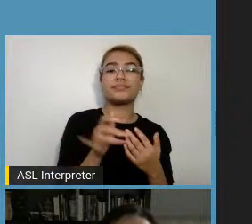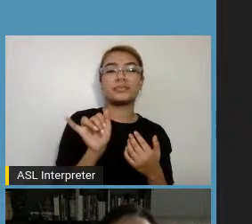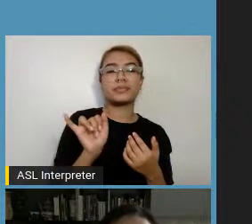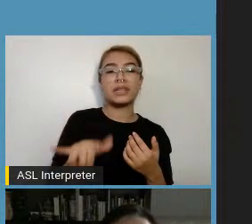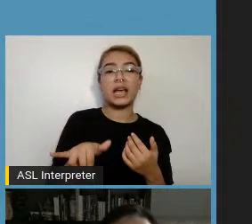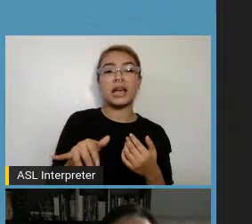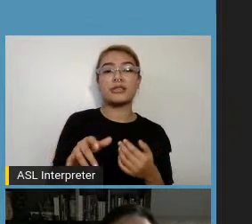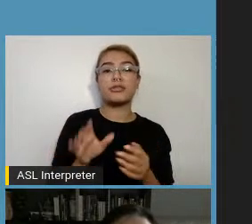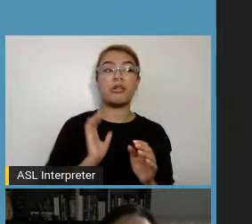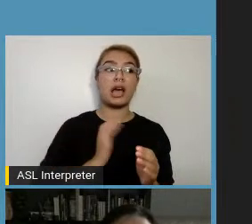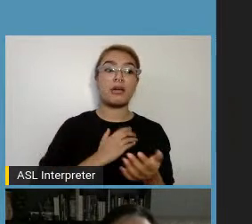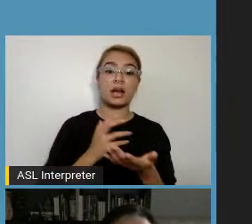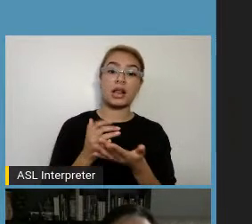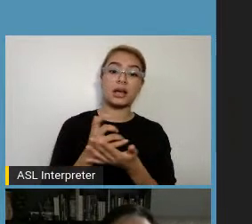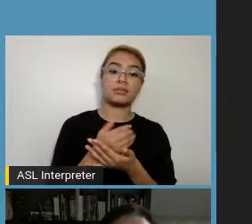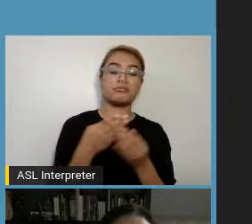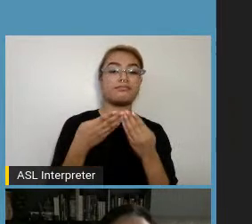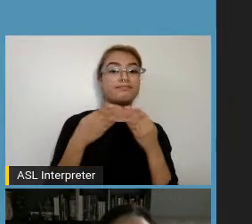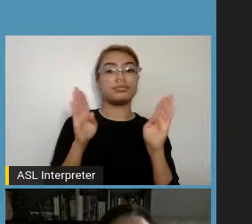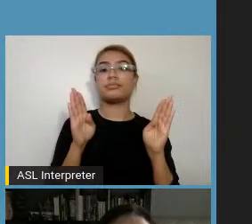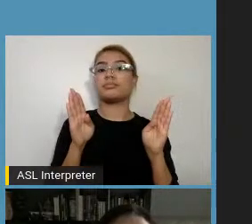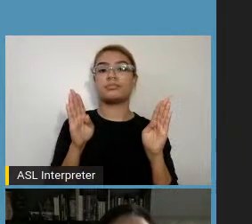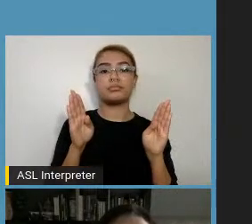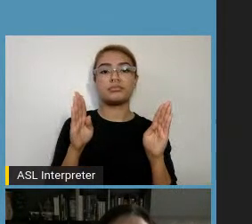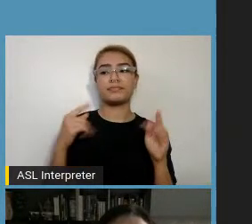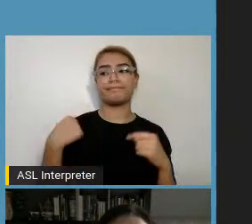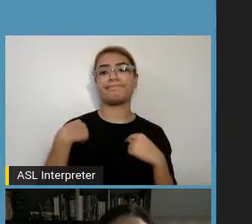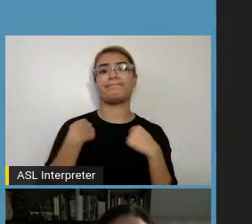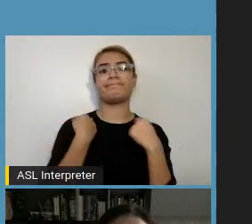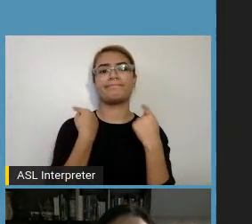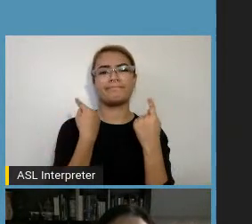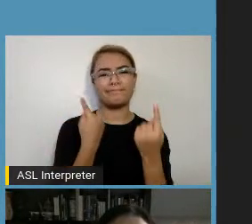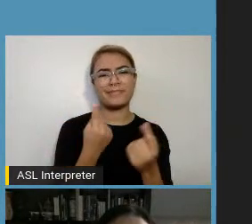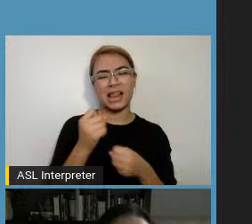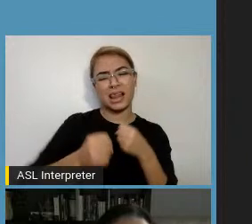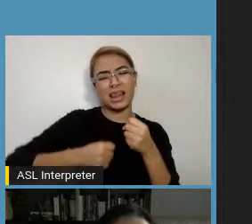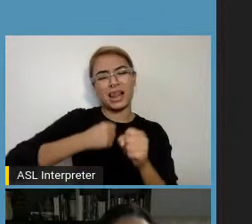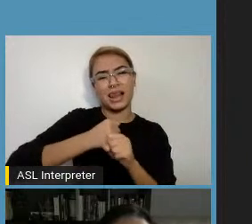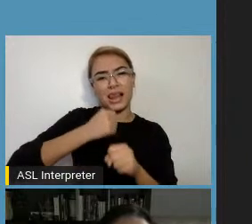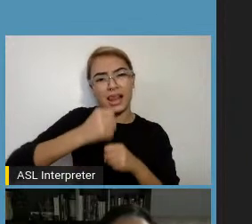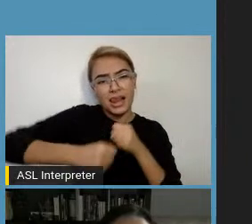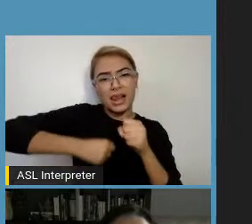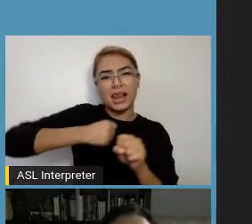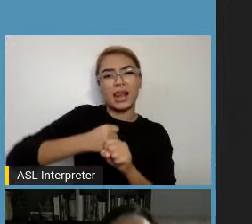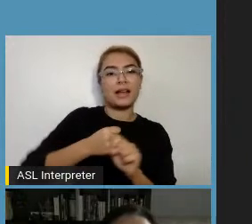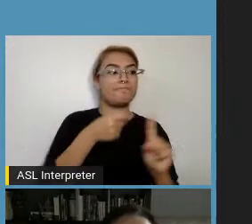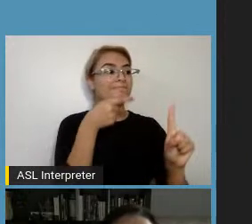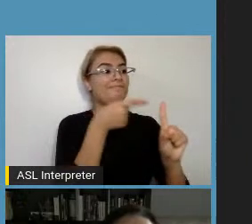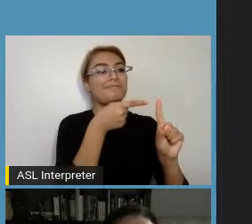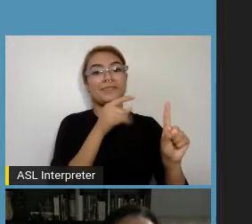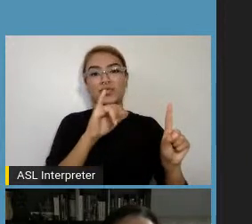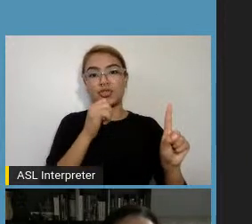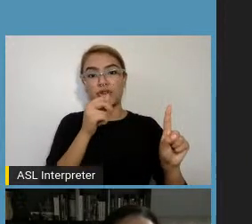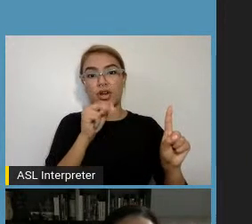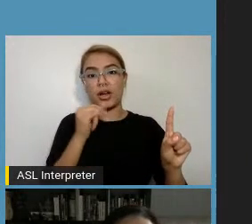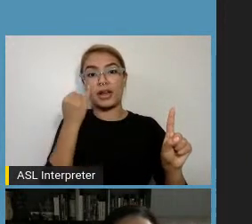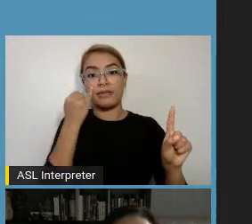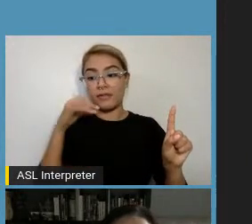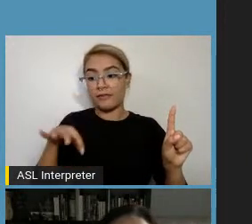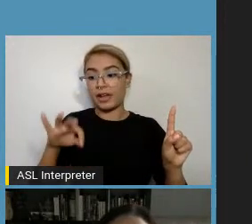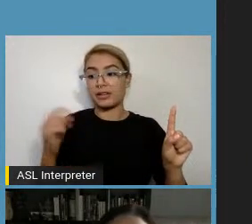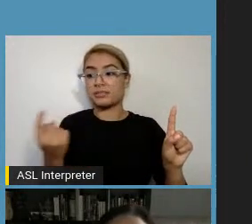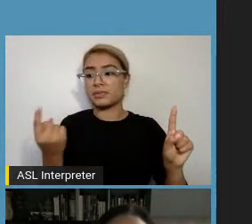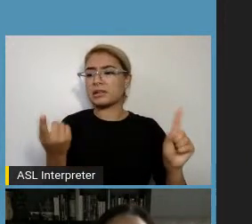collection is very broad. And then over the years, as he really became known as the go-to guy for if you found something and wanted to interpret